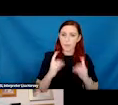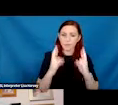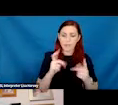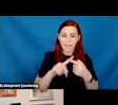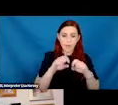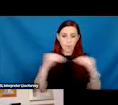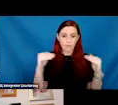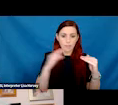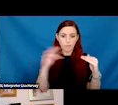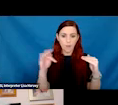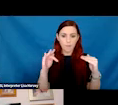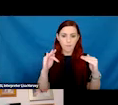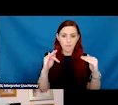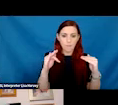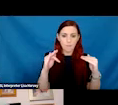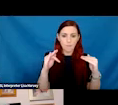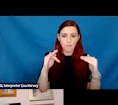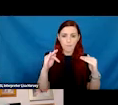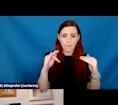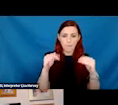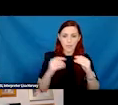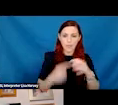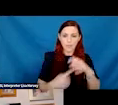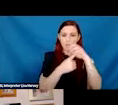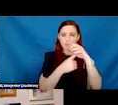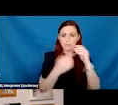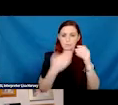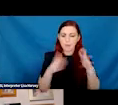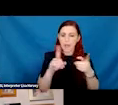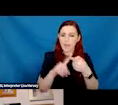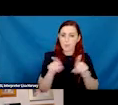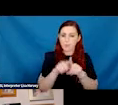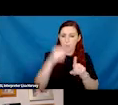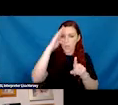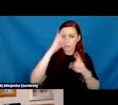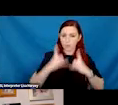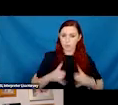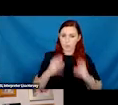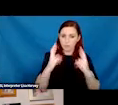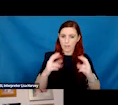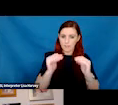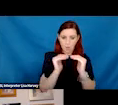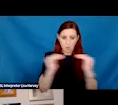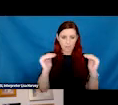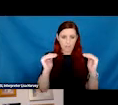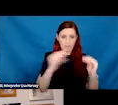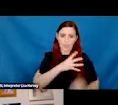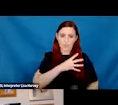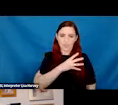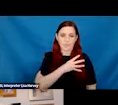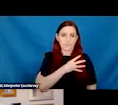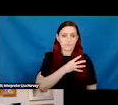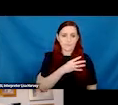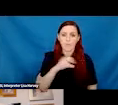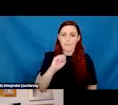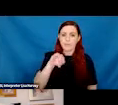the Institute of Public Administration and the Irish Human Rights Equality Commission. Selina